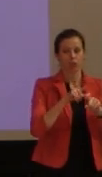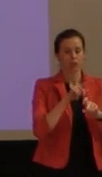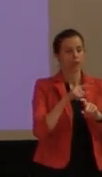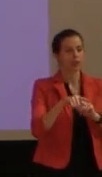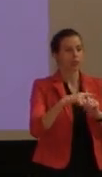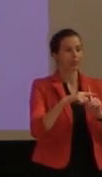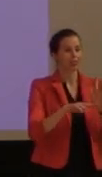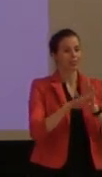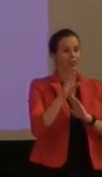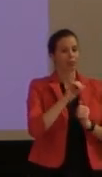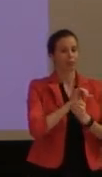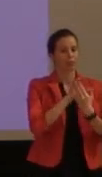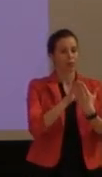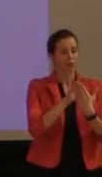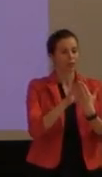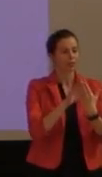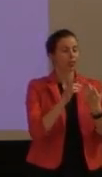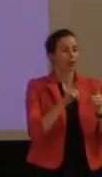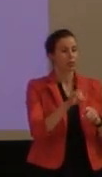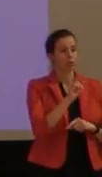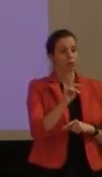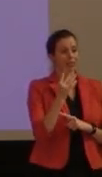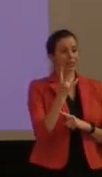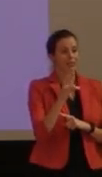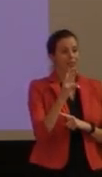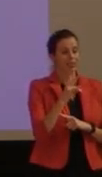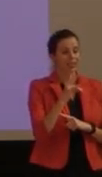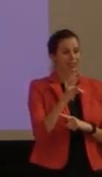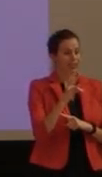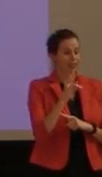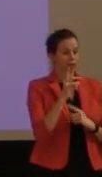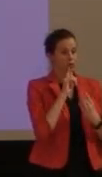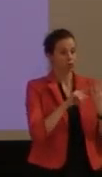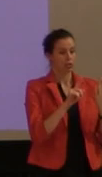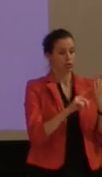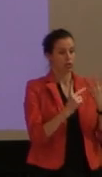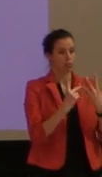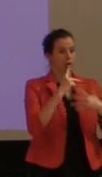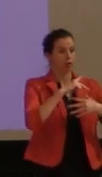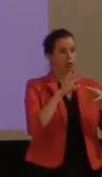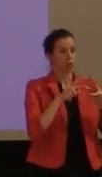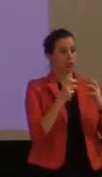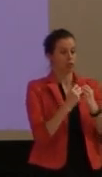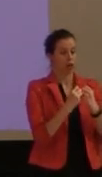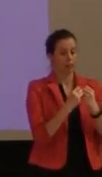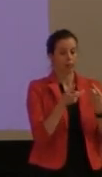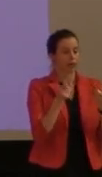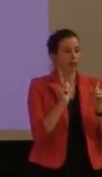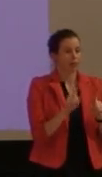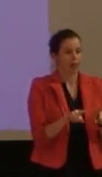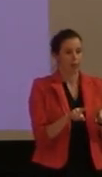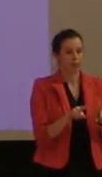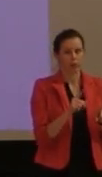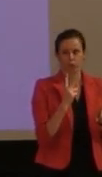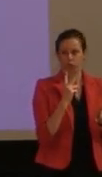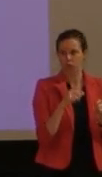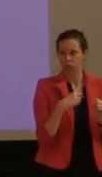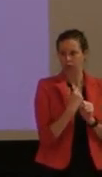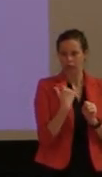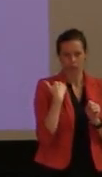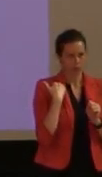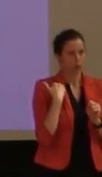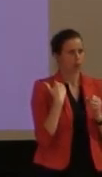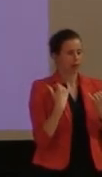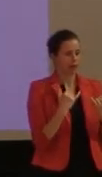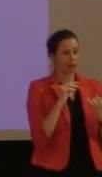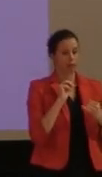develop approaches to them is the 2017 All of Us Research Priorities Workshop. It was held 2 years ago now,